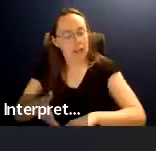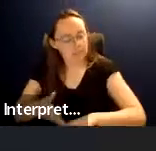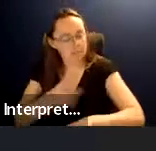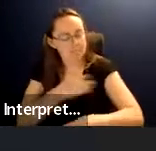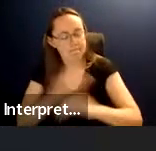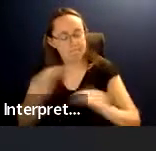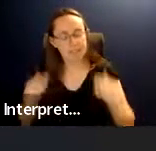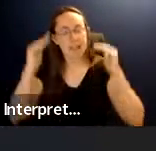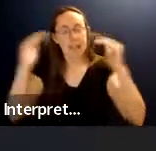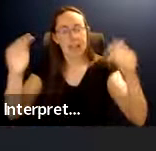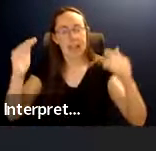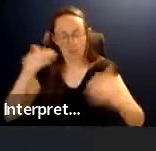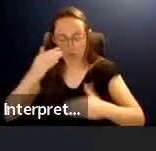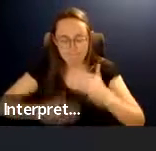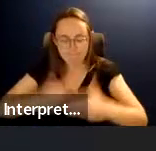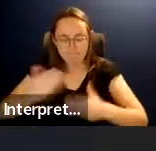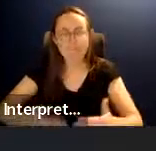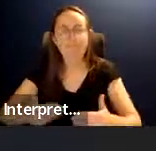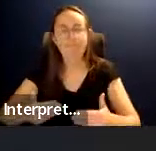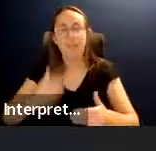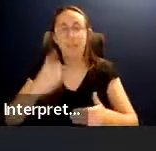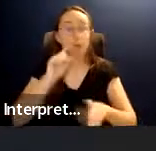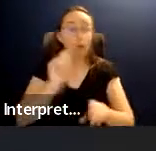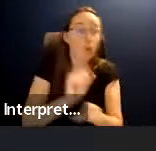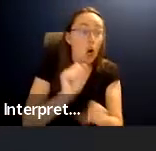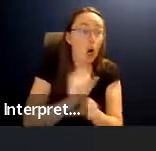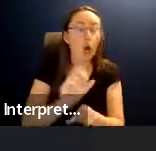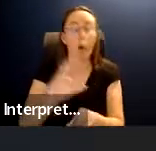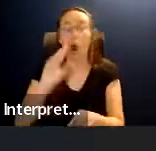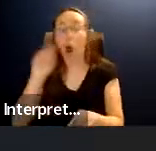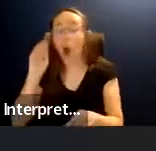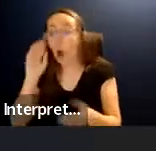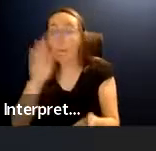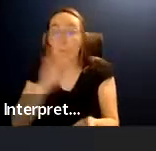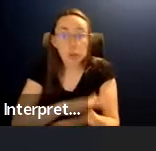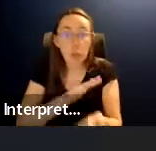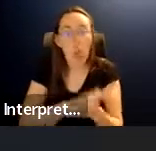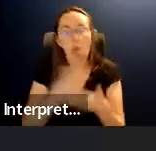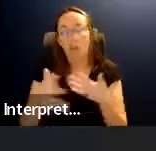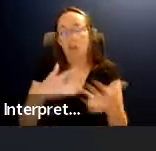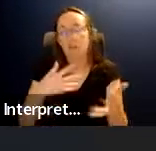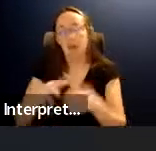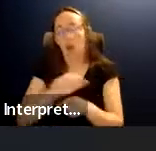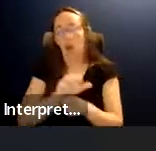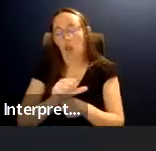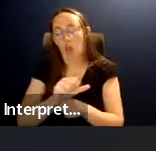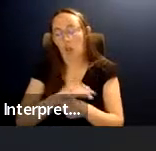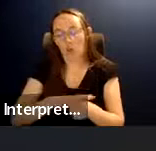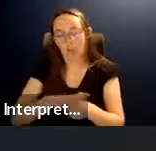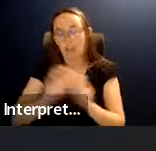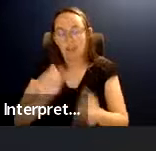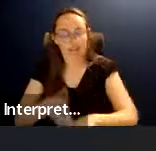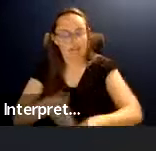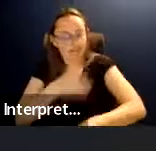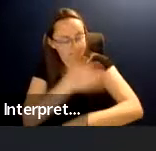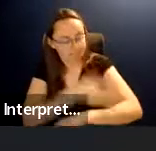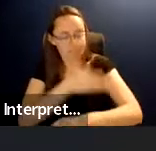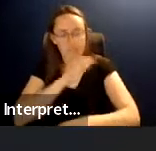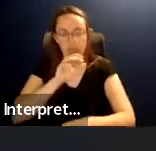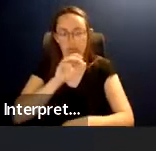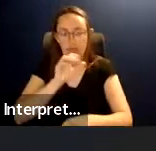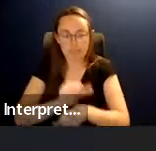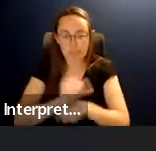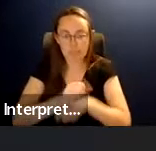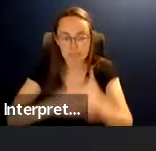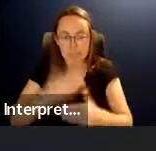the workplace, in the home environment, in the school environment. And so I'll be showing some different examples of this is a